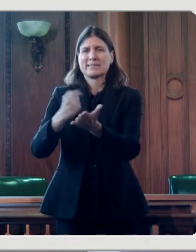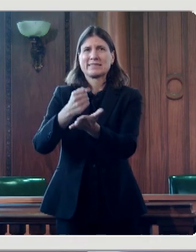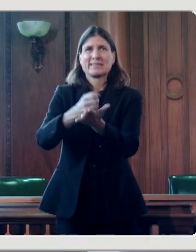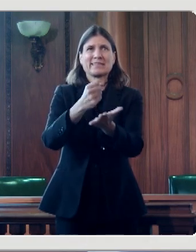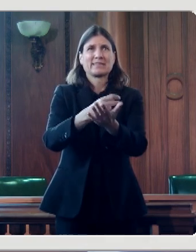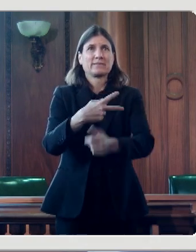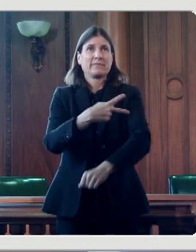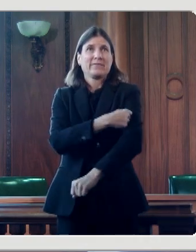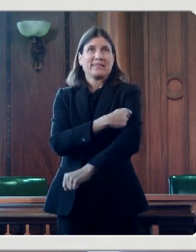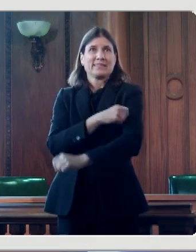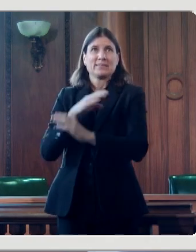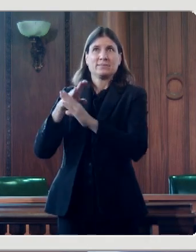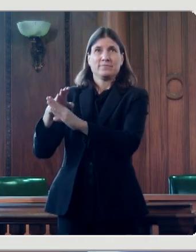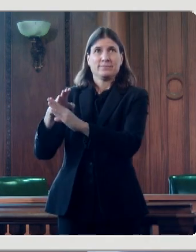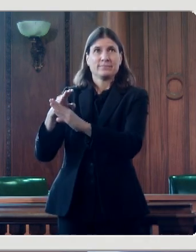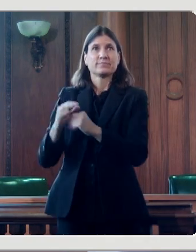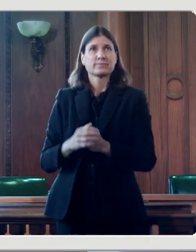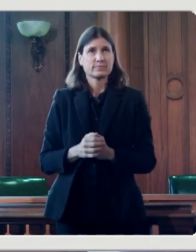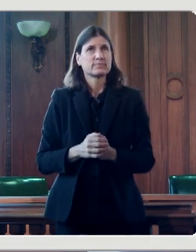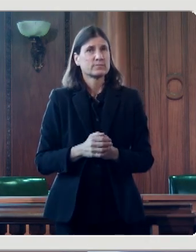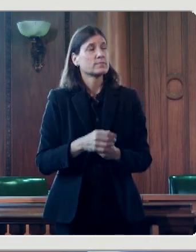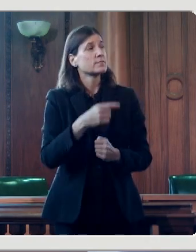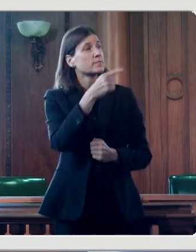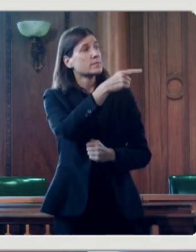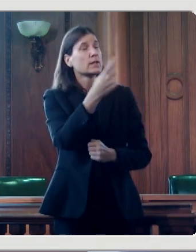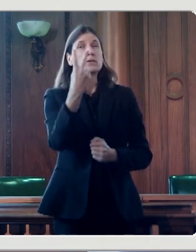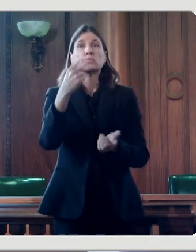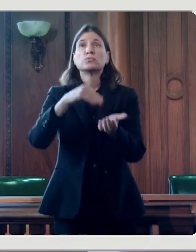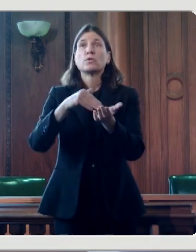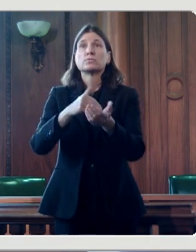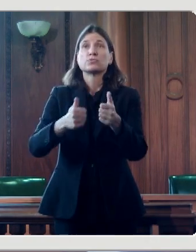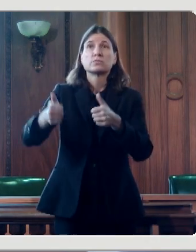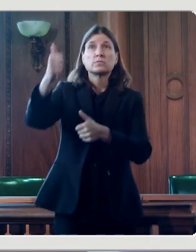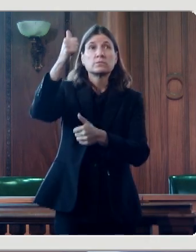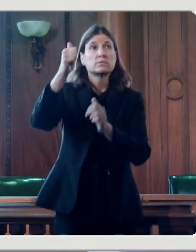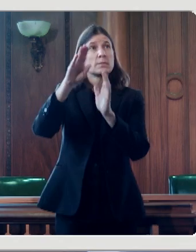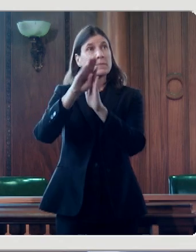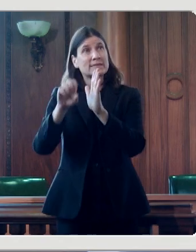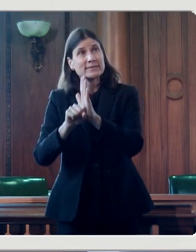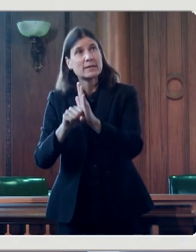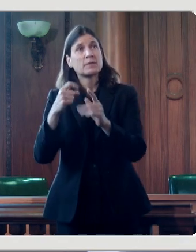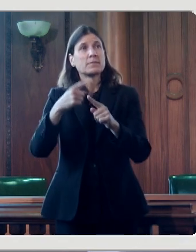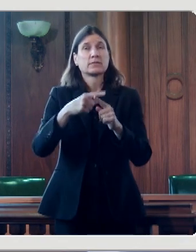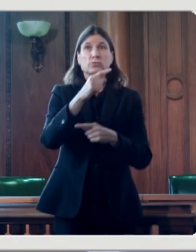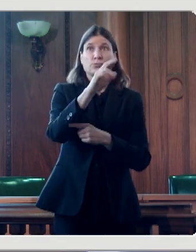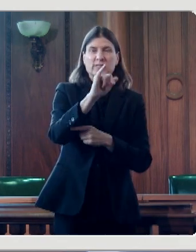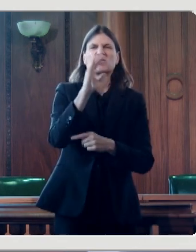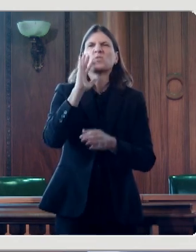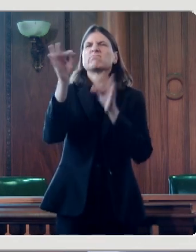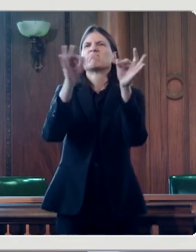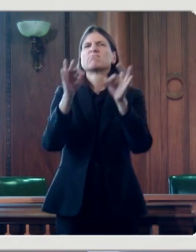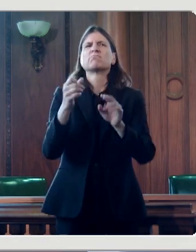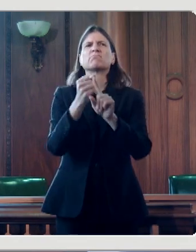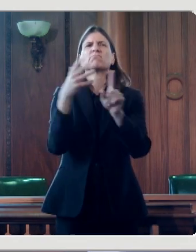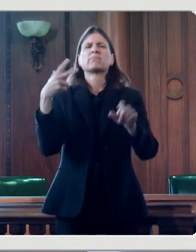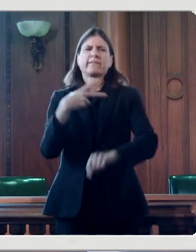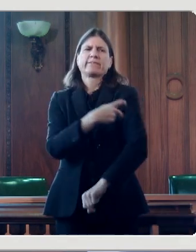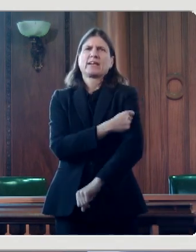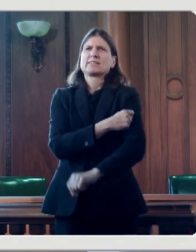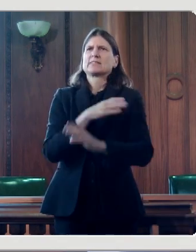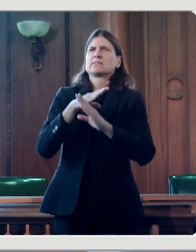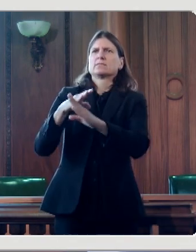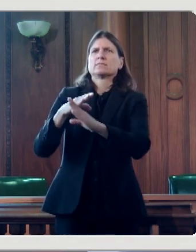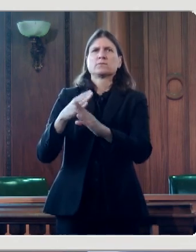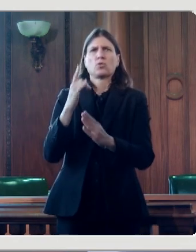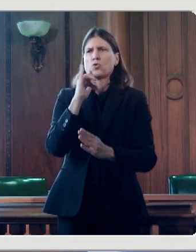Dr. Kerouac and Dr. Ruse, that some of these issues hopefully can be clarified as early as this